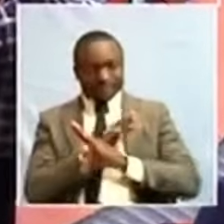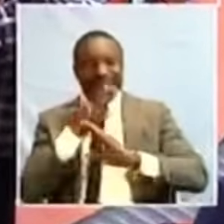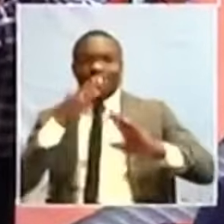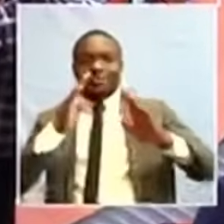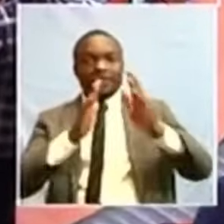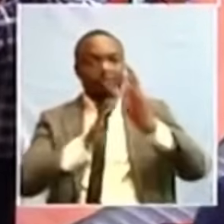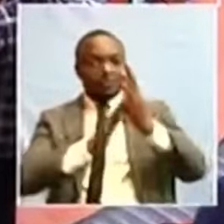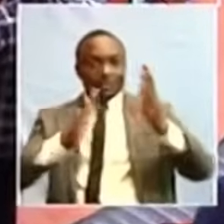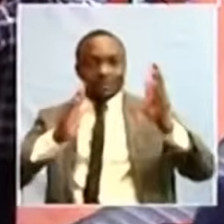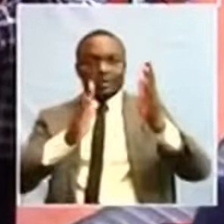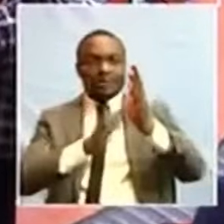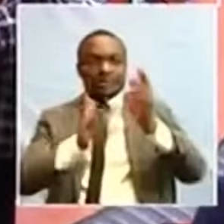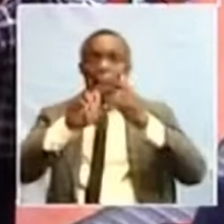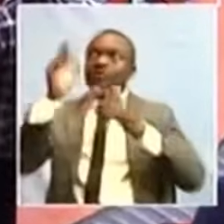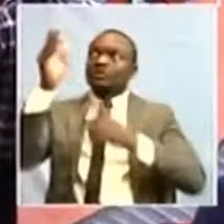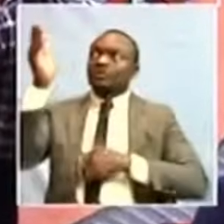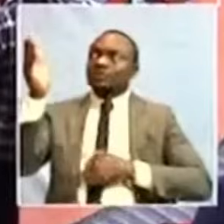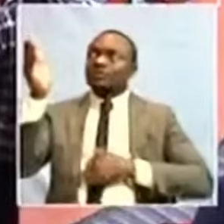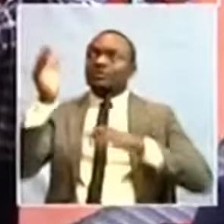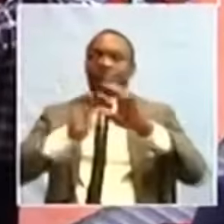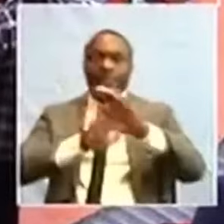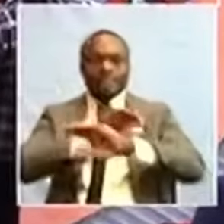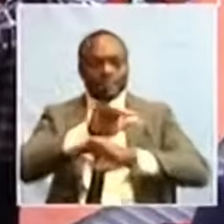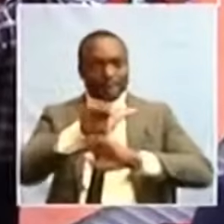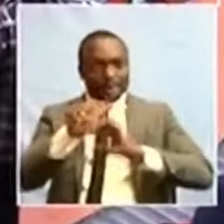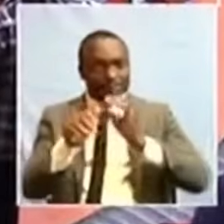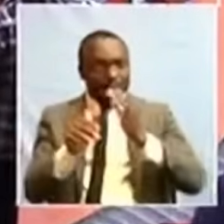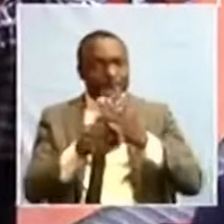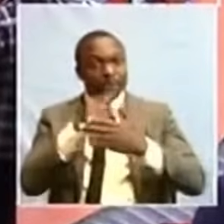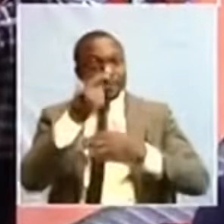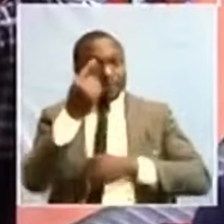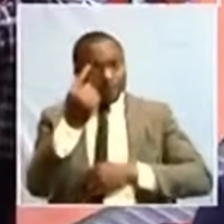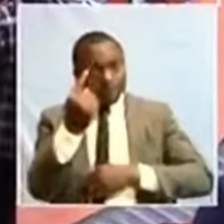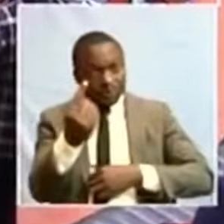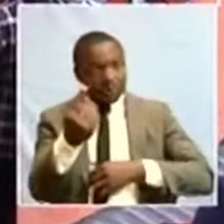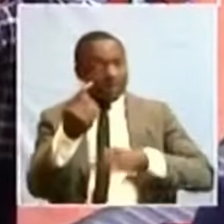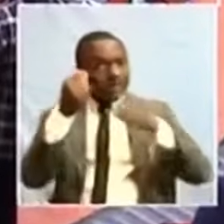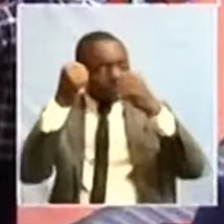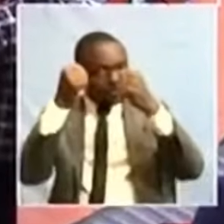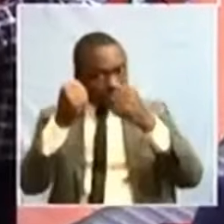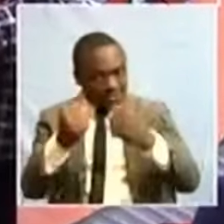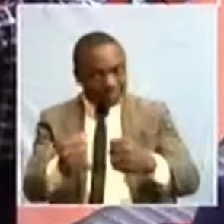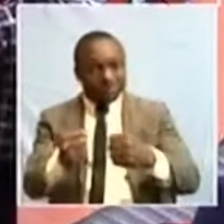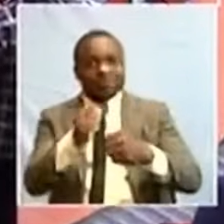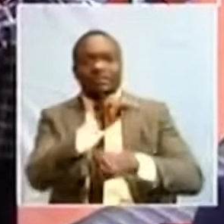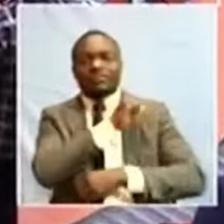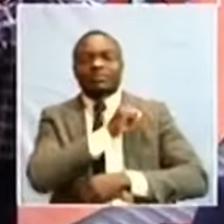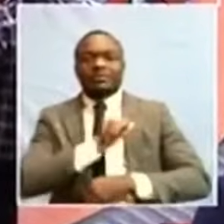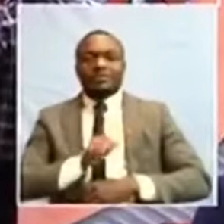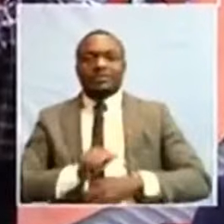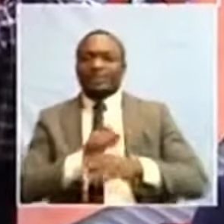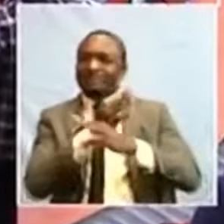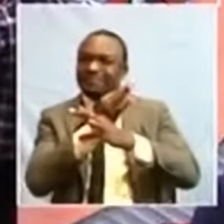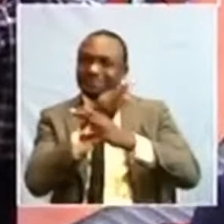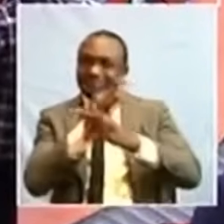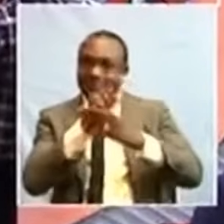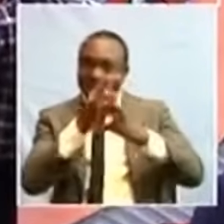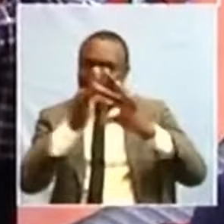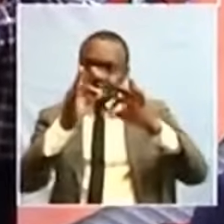Zambia, praise to thee, oh, one,